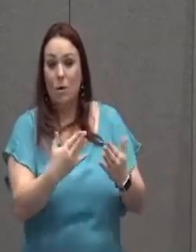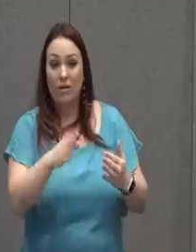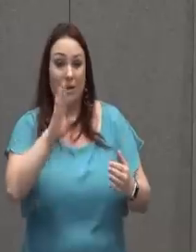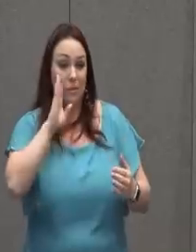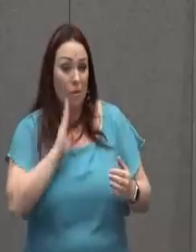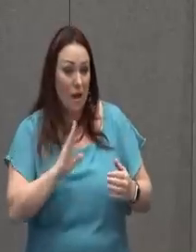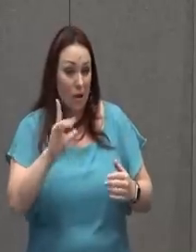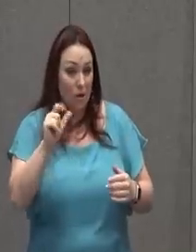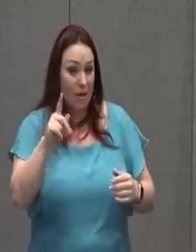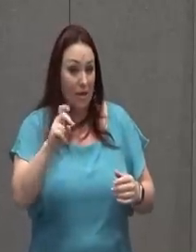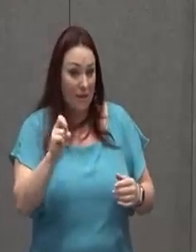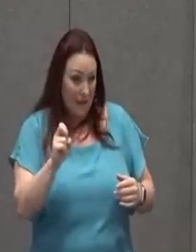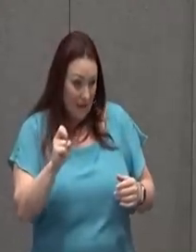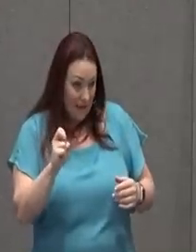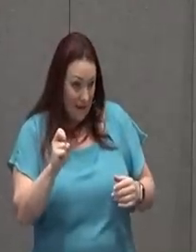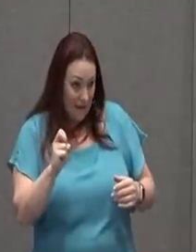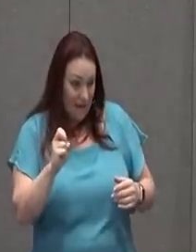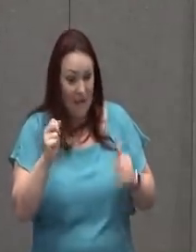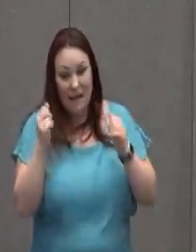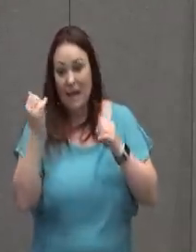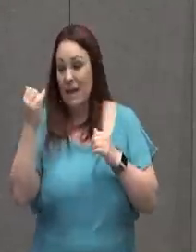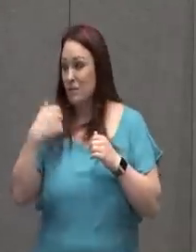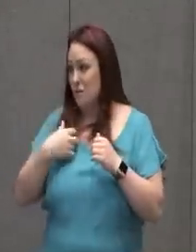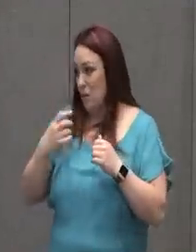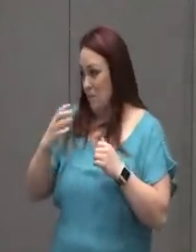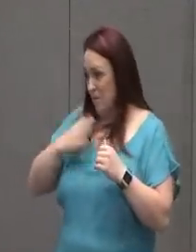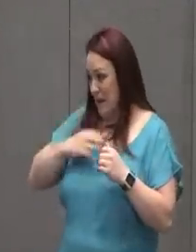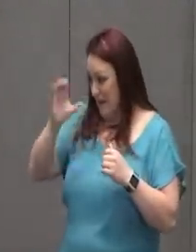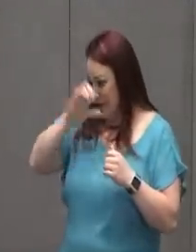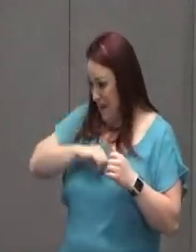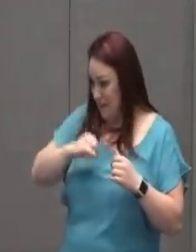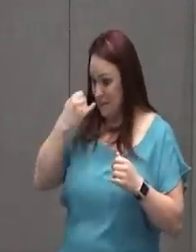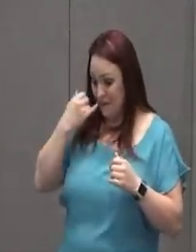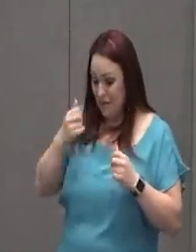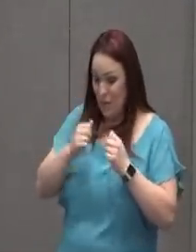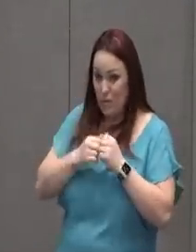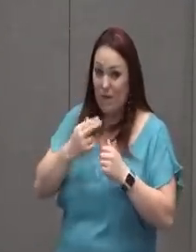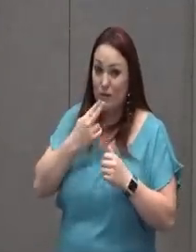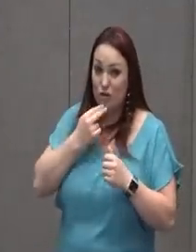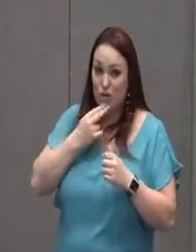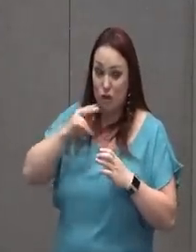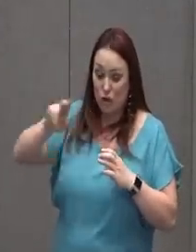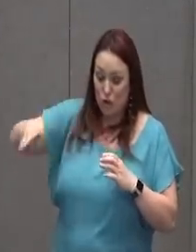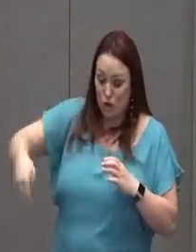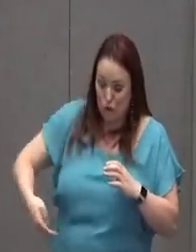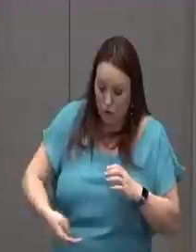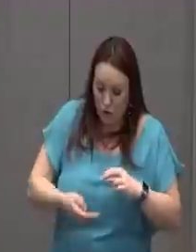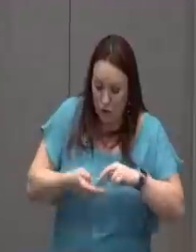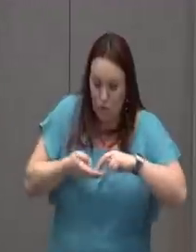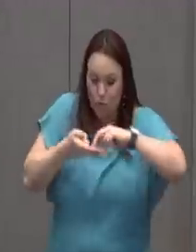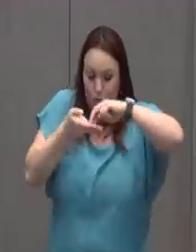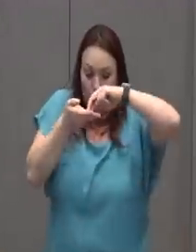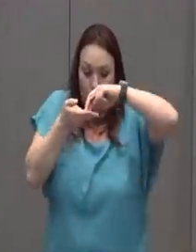think is if they're already with sugar and something scooped them and they fell in the air, I'm thinking